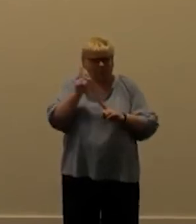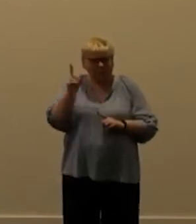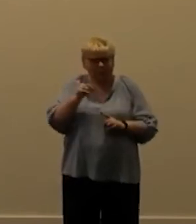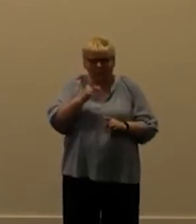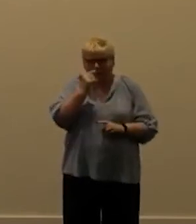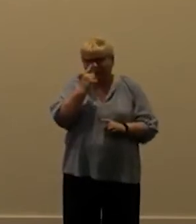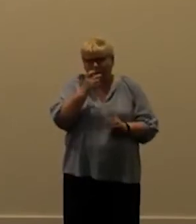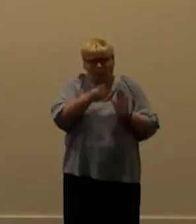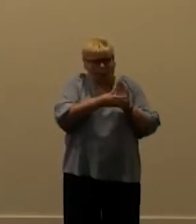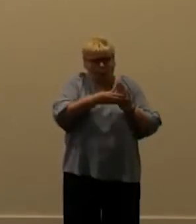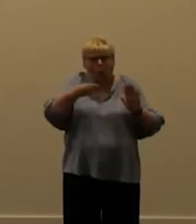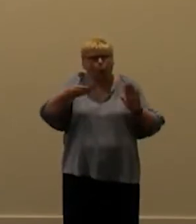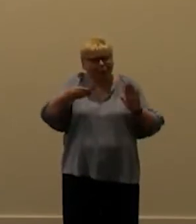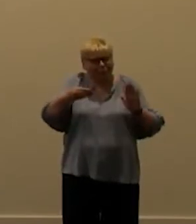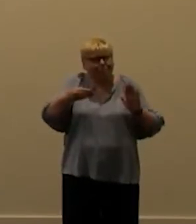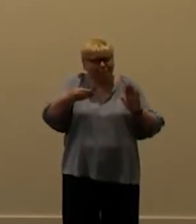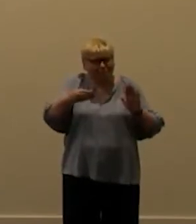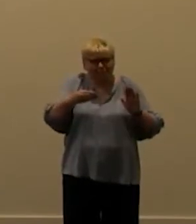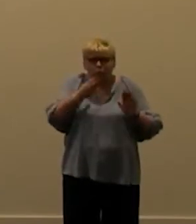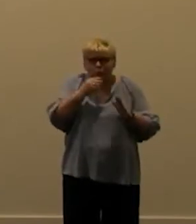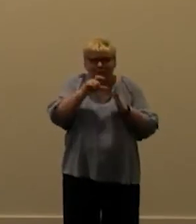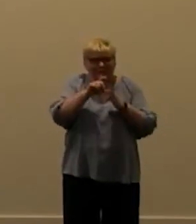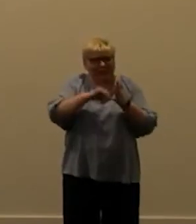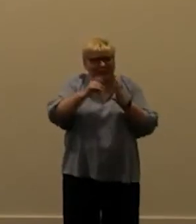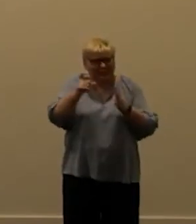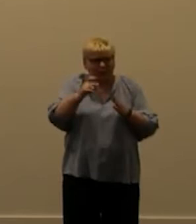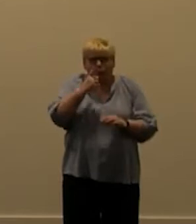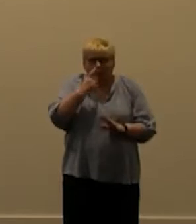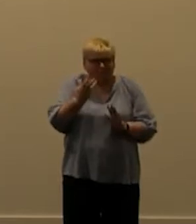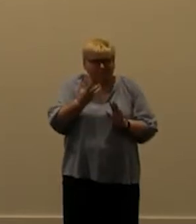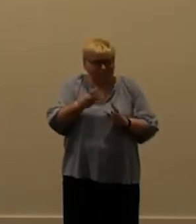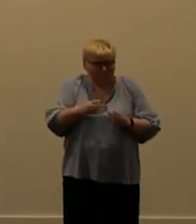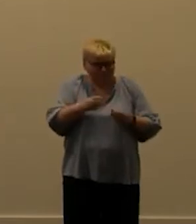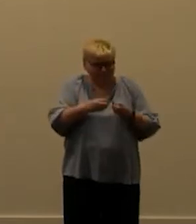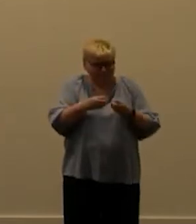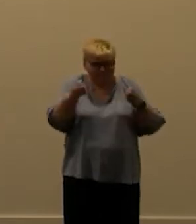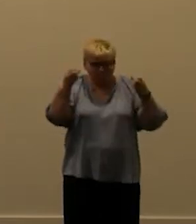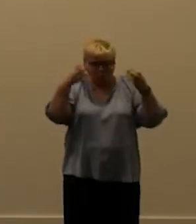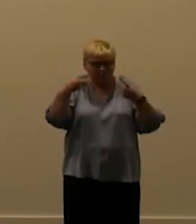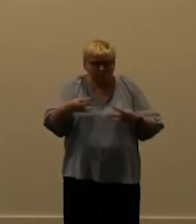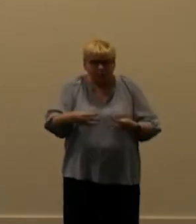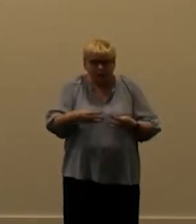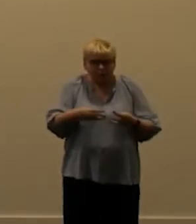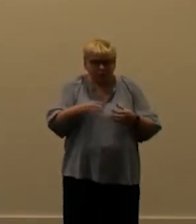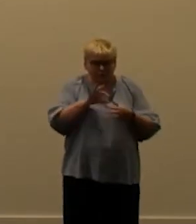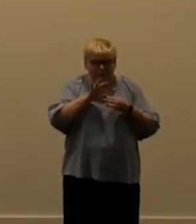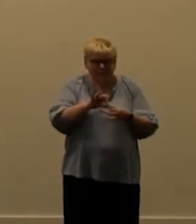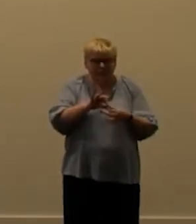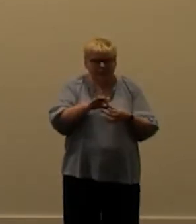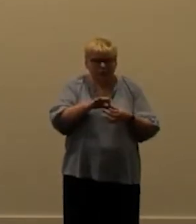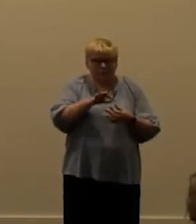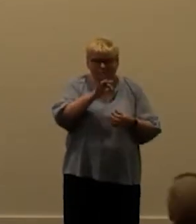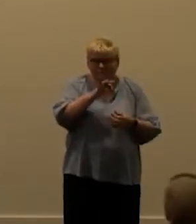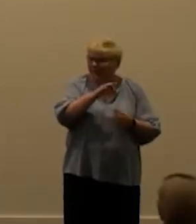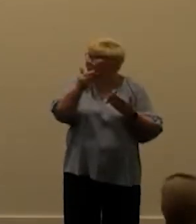the ability to clone between tenants is the one. So using DSC, we can take kind of configuration and we can apply that from tenant A to tenant